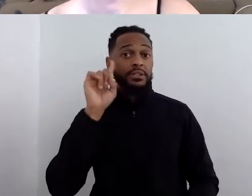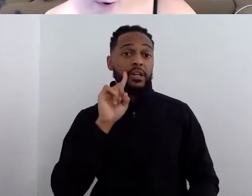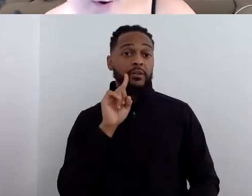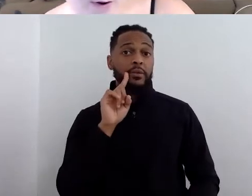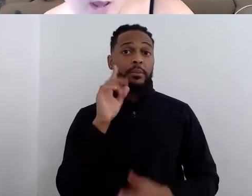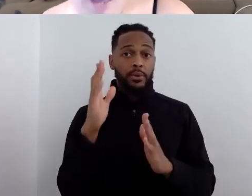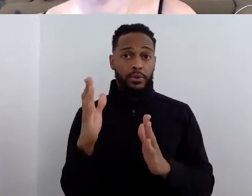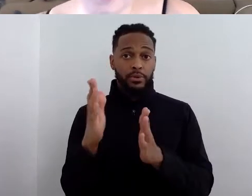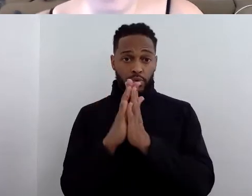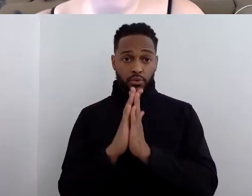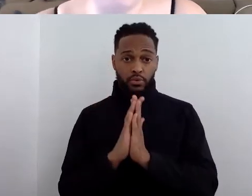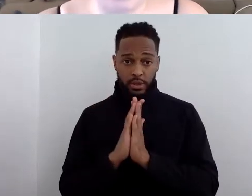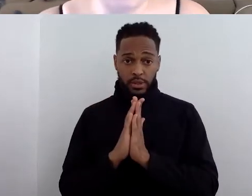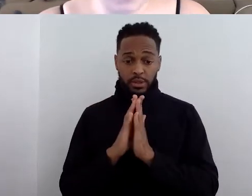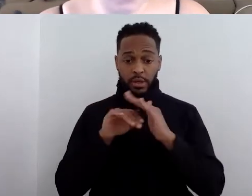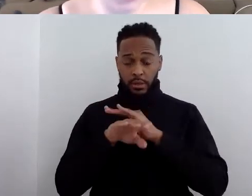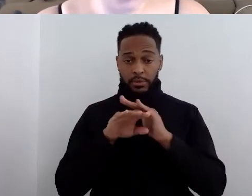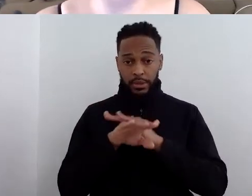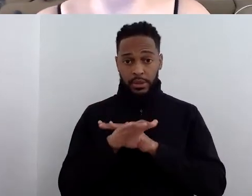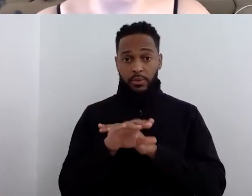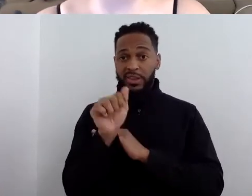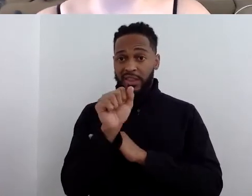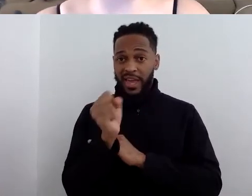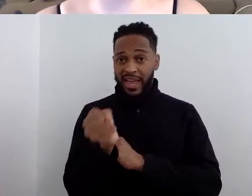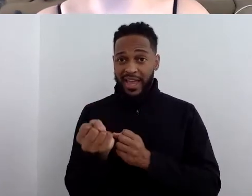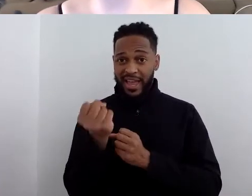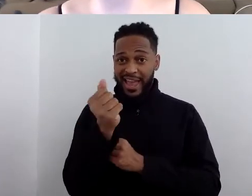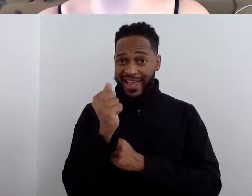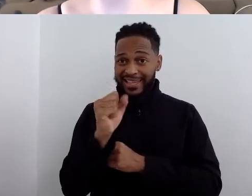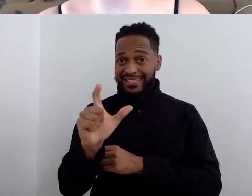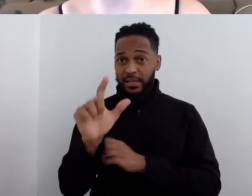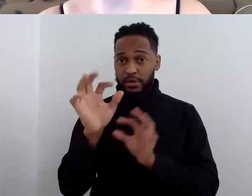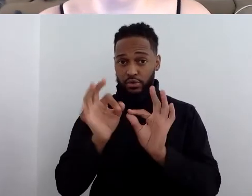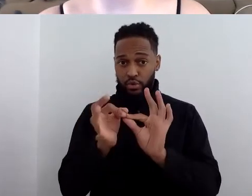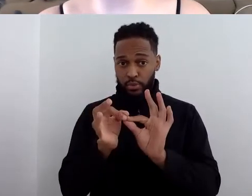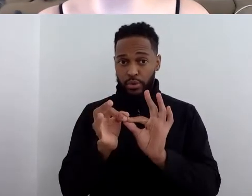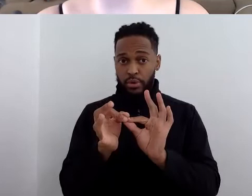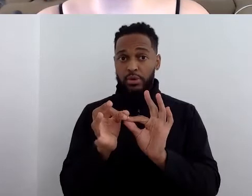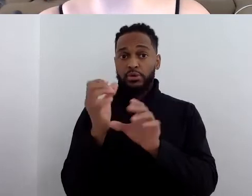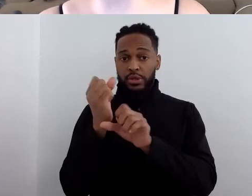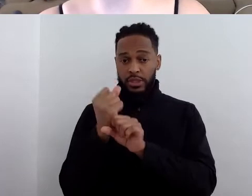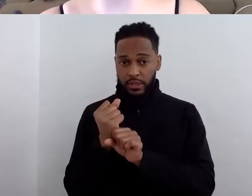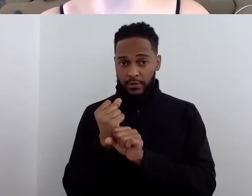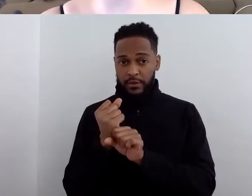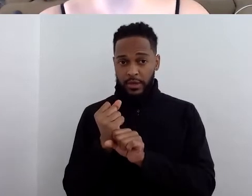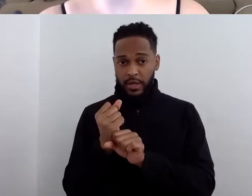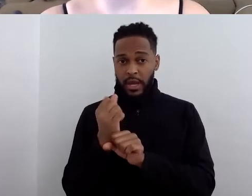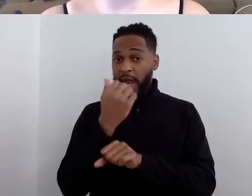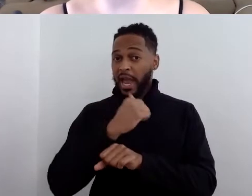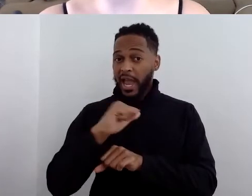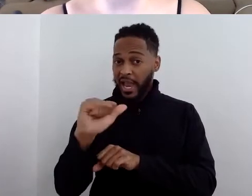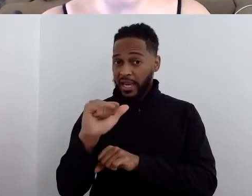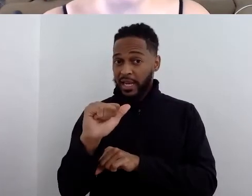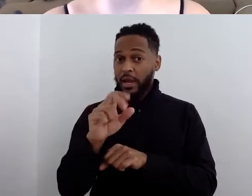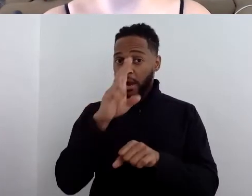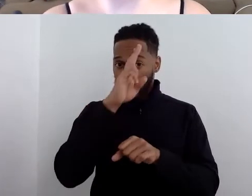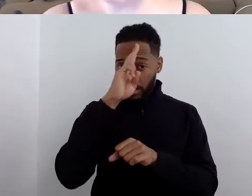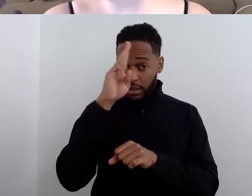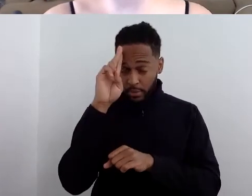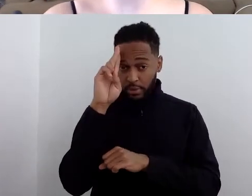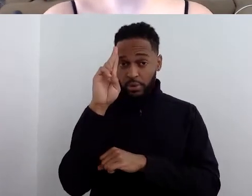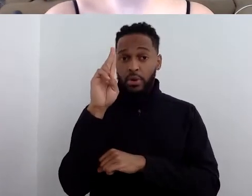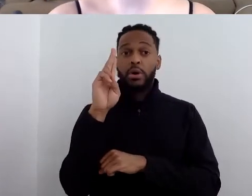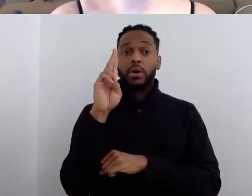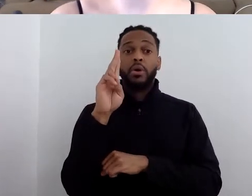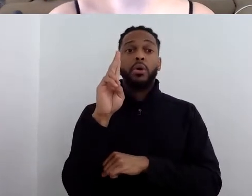ASL interpreter and to get a vaccine, so any hospital or pharmacy can provide ASL interpreter or video